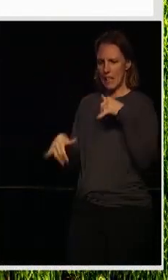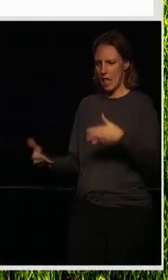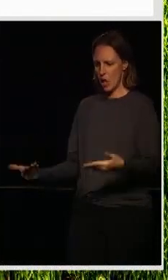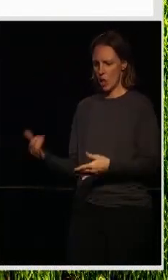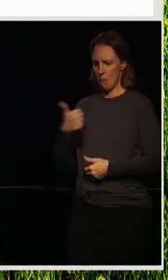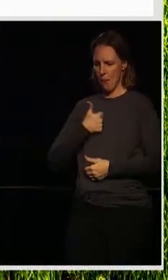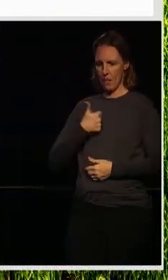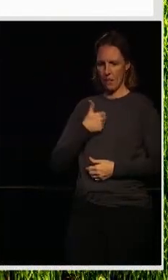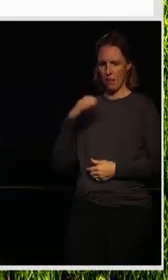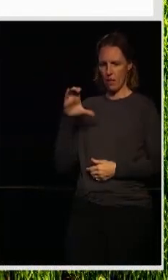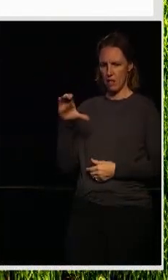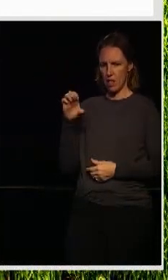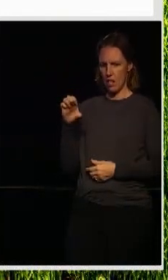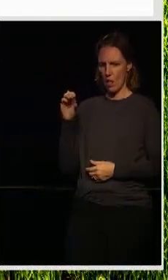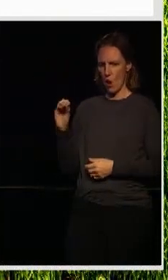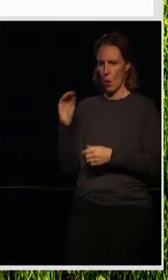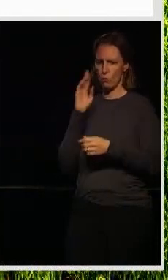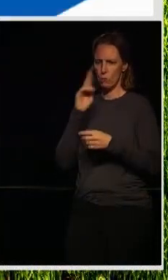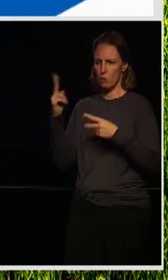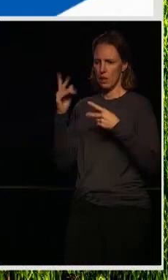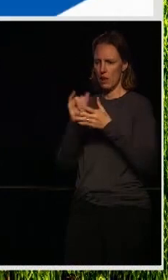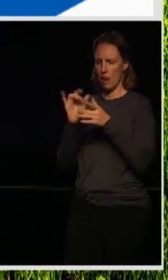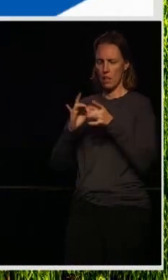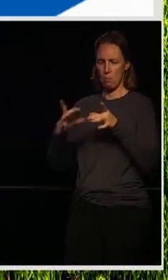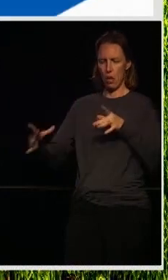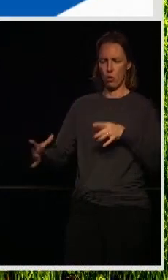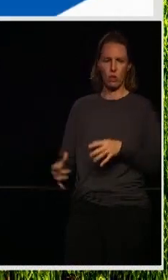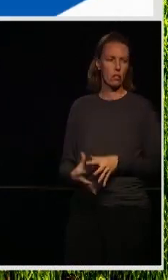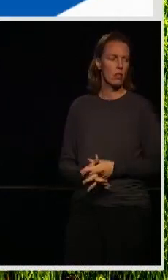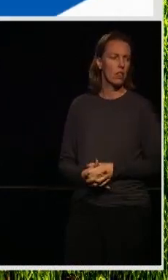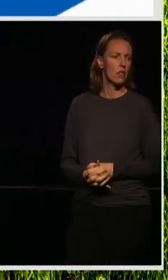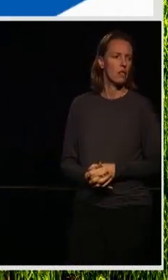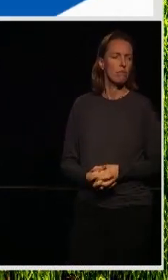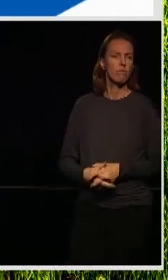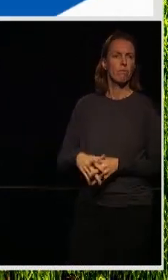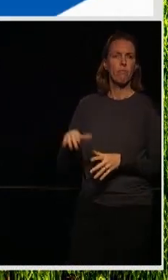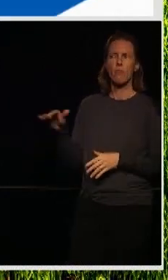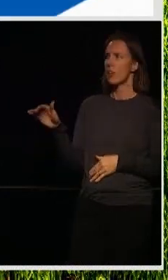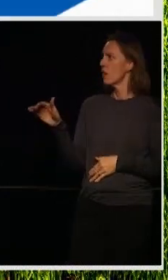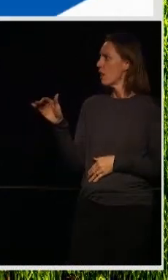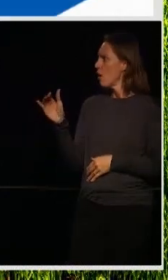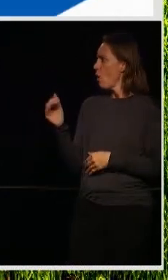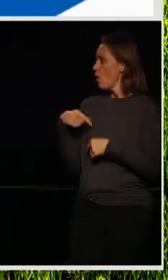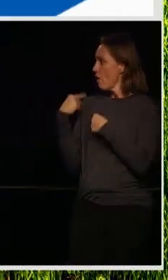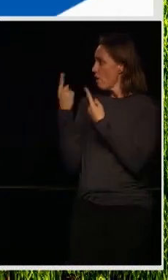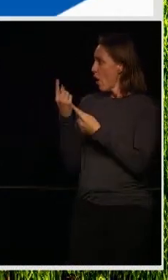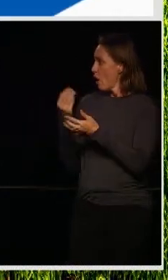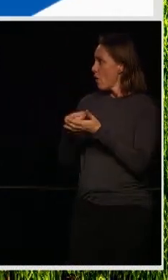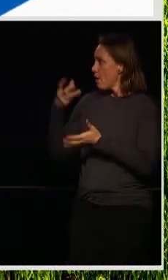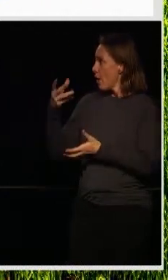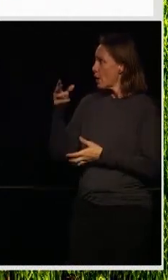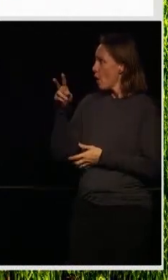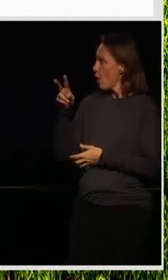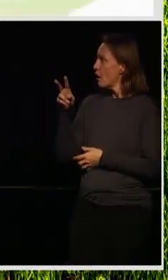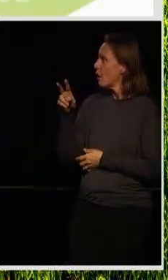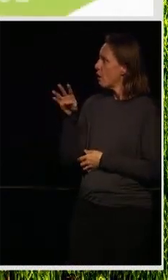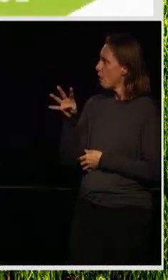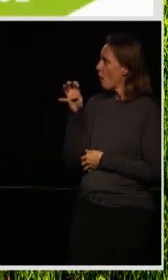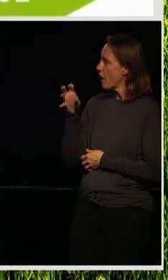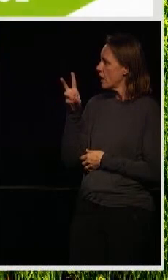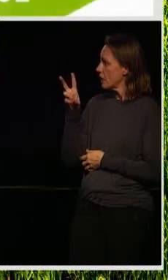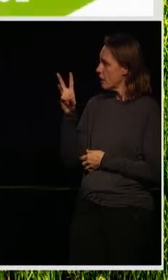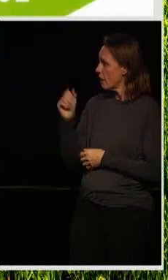the CEO to oversee that expansion. We have so far raised £437,000, and the target is to